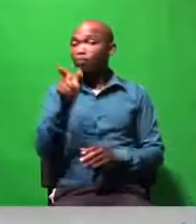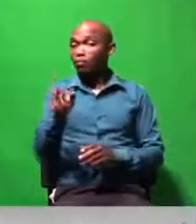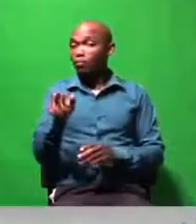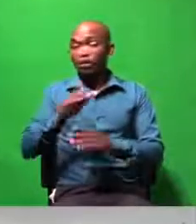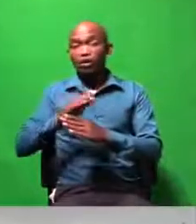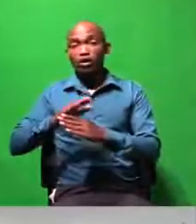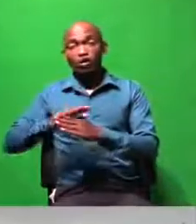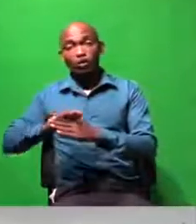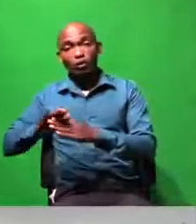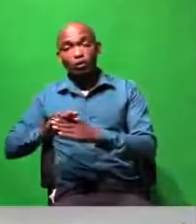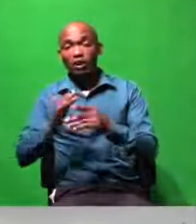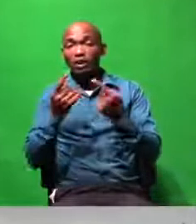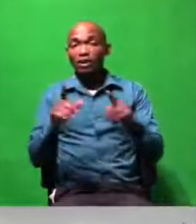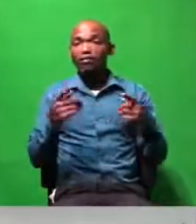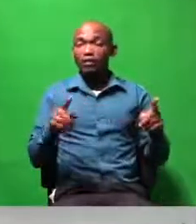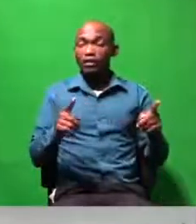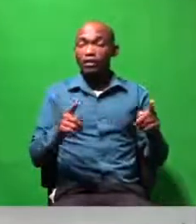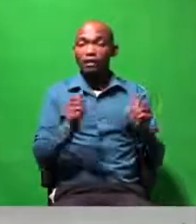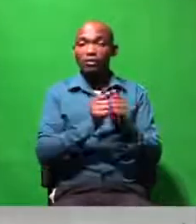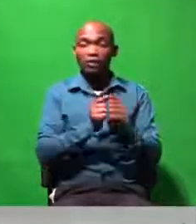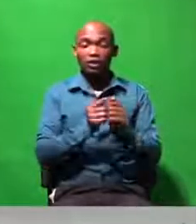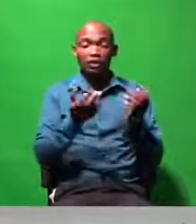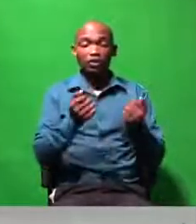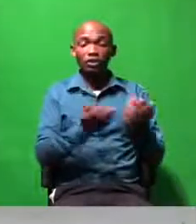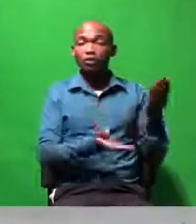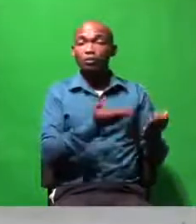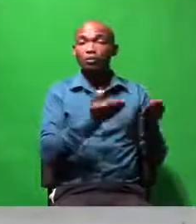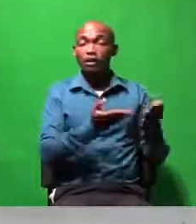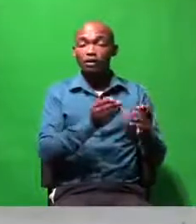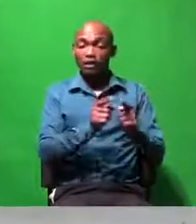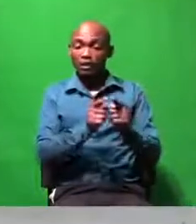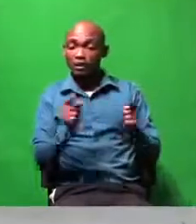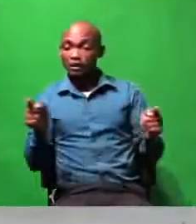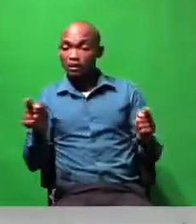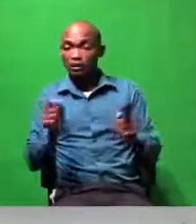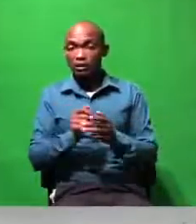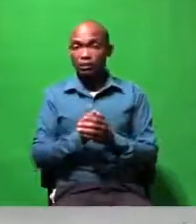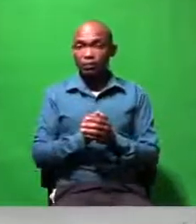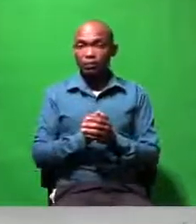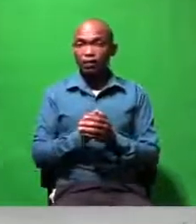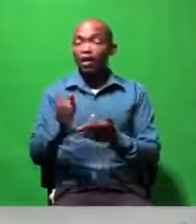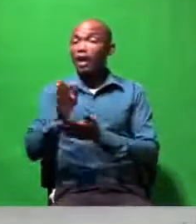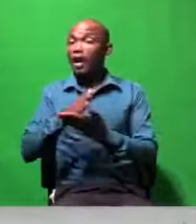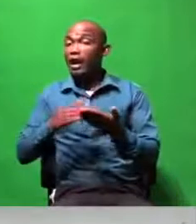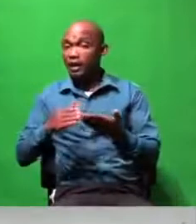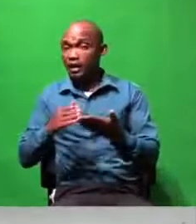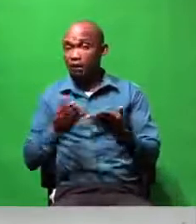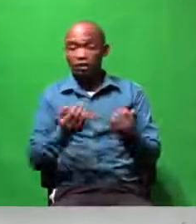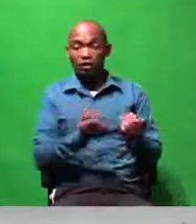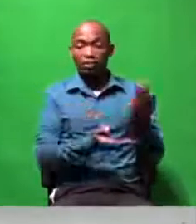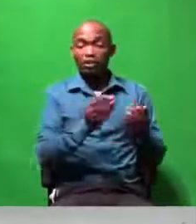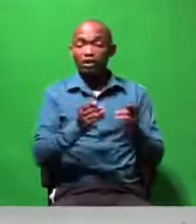using different techniques in order to measure a distance. Techniques that you can measure area, distance,